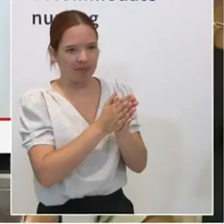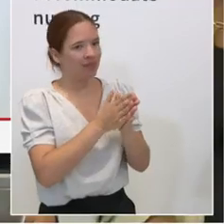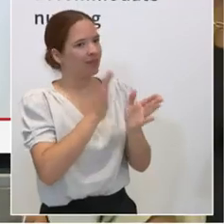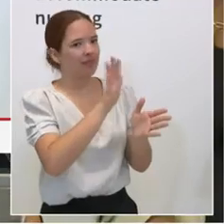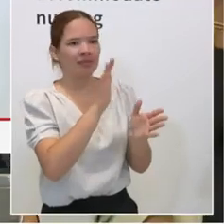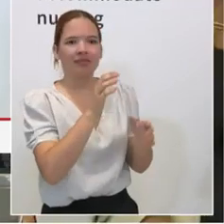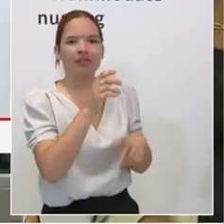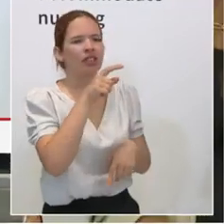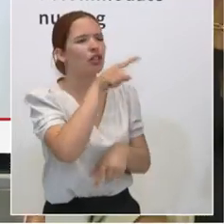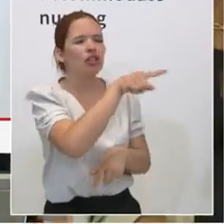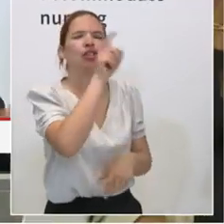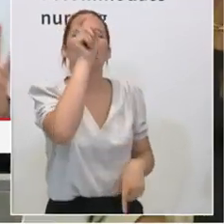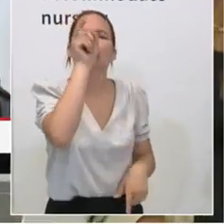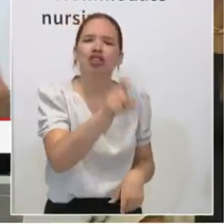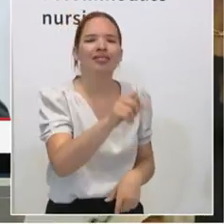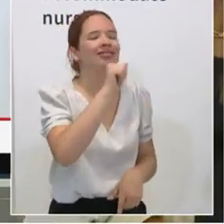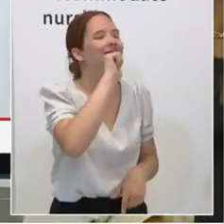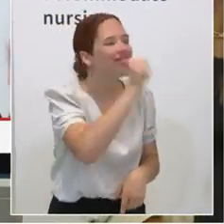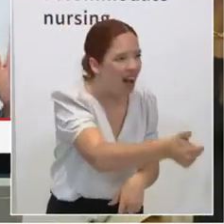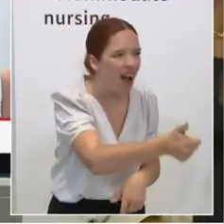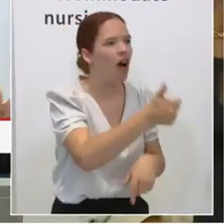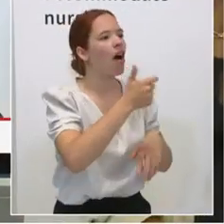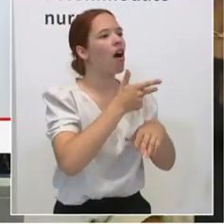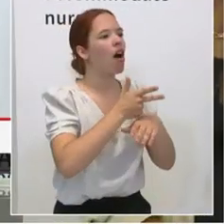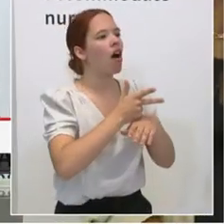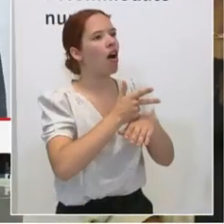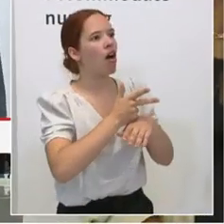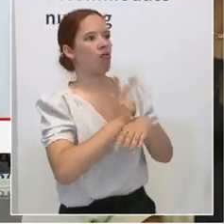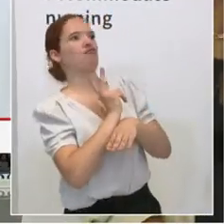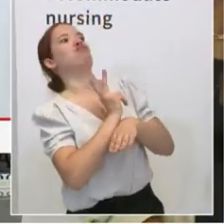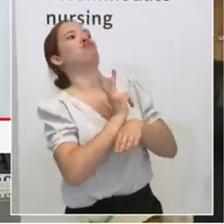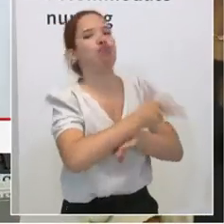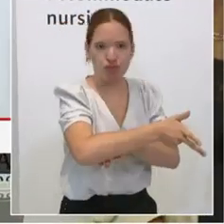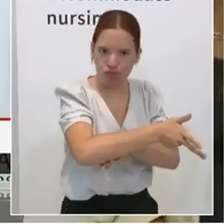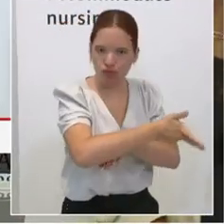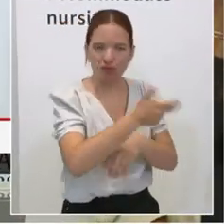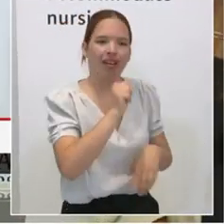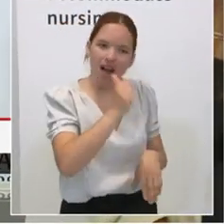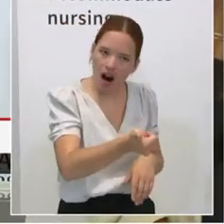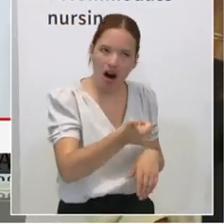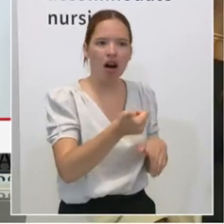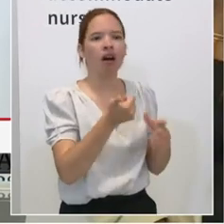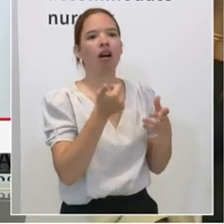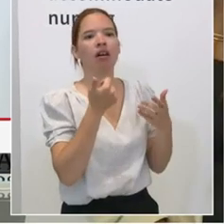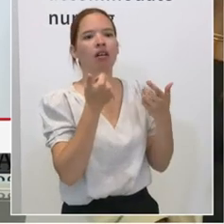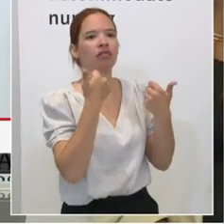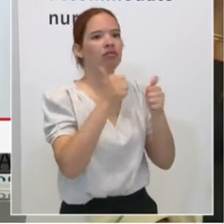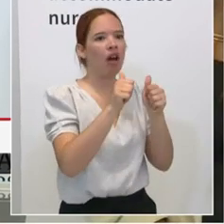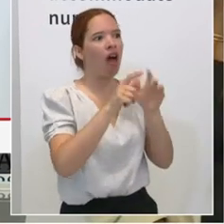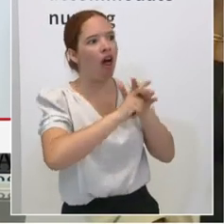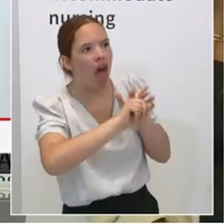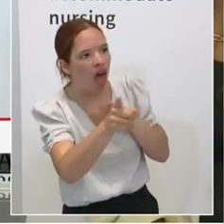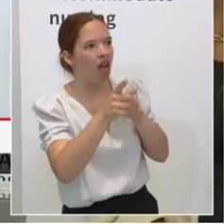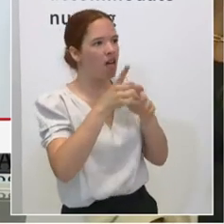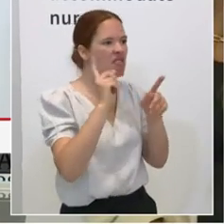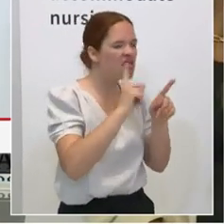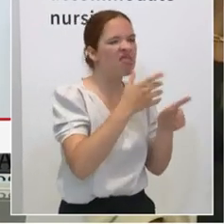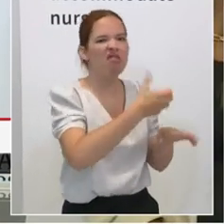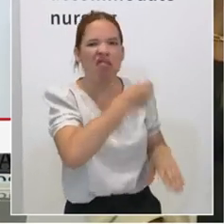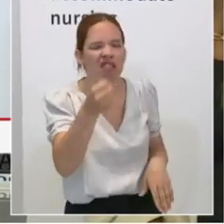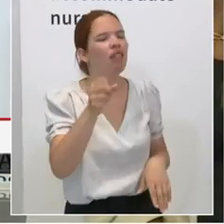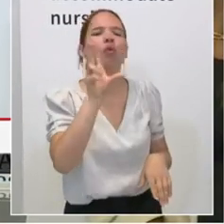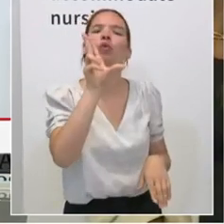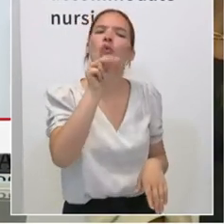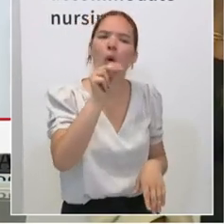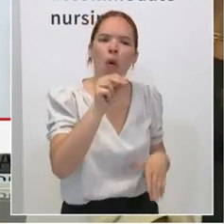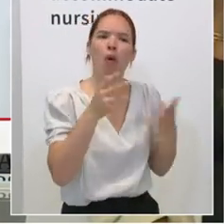will determine is if anybody, her included, shouldn't have their driver's license. And whatever